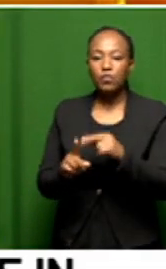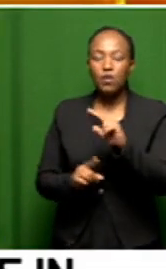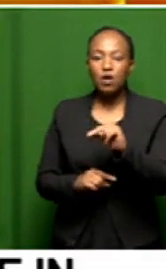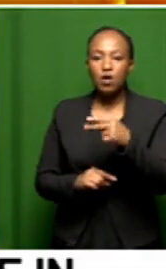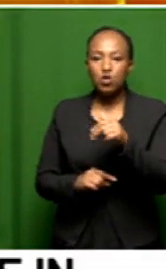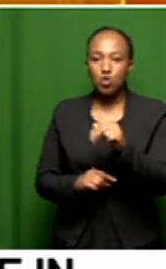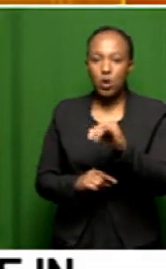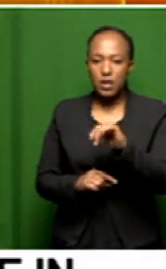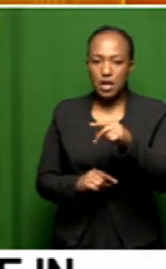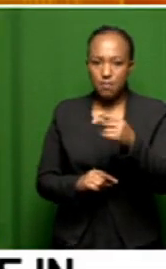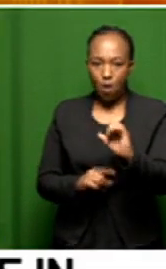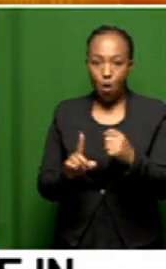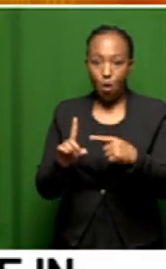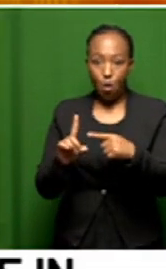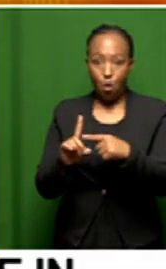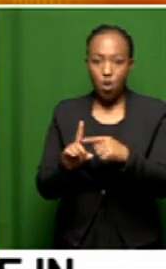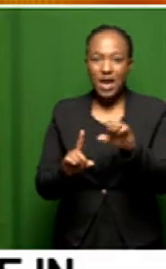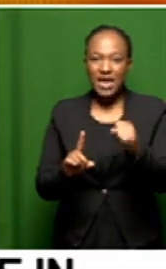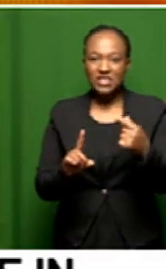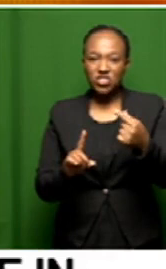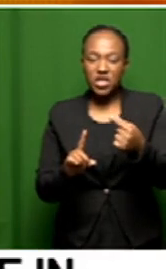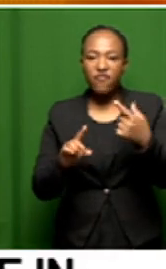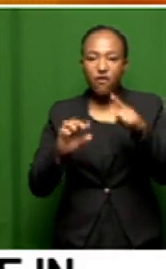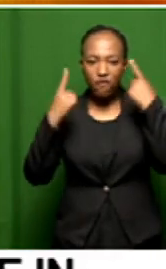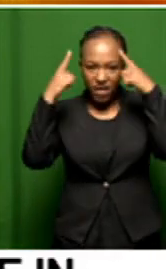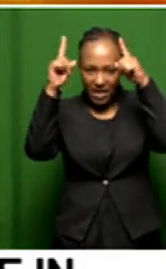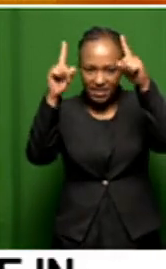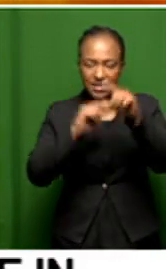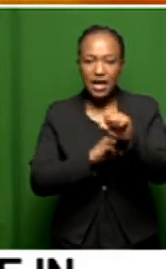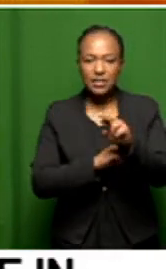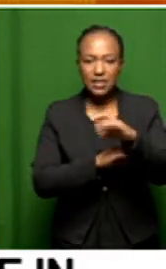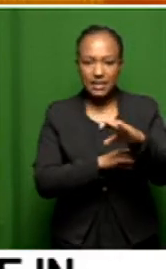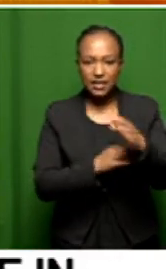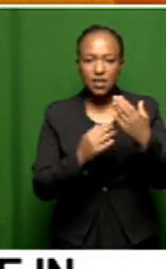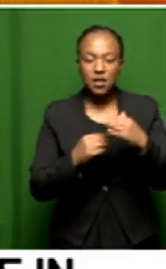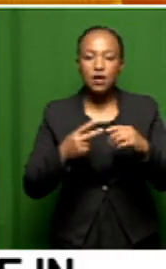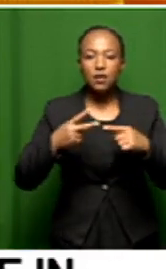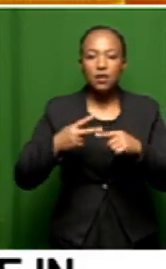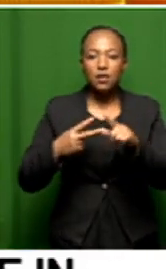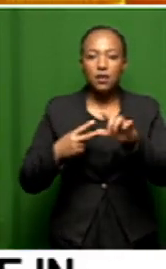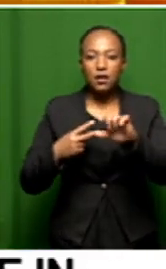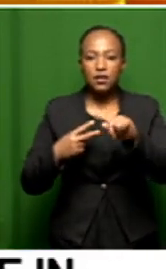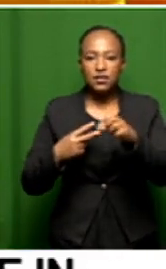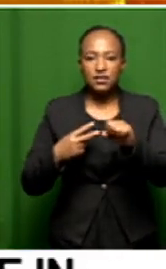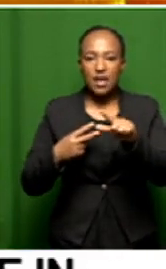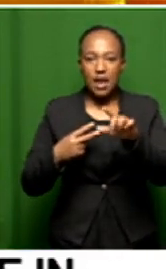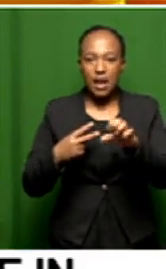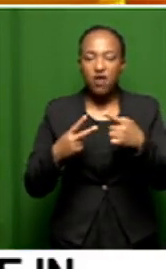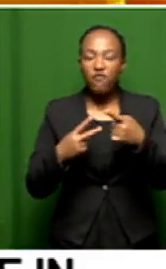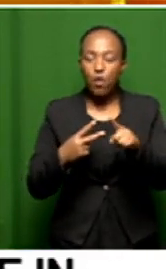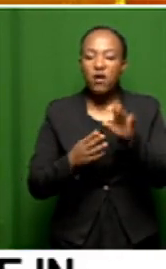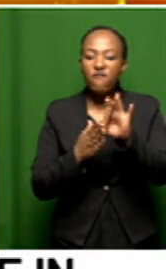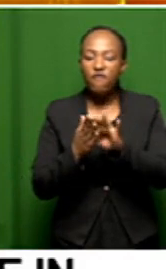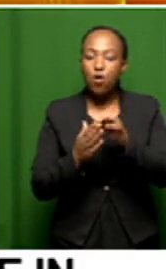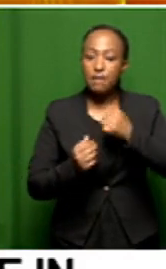Nxumalo, who is the Secretary General of the WITS University, SRC, and Letlhogonolo Letshele from My Vote Counts.